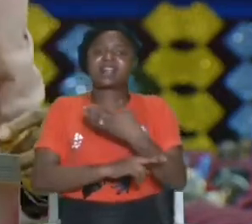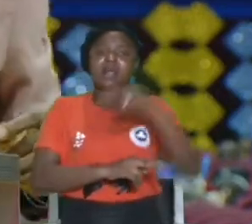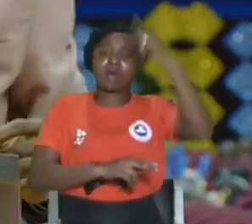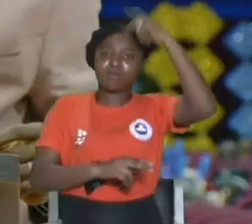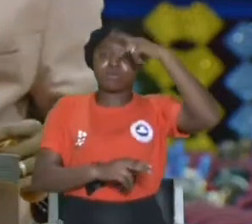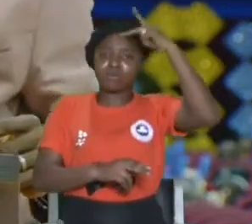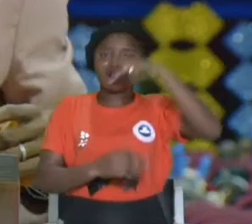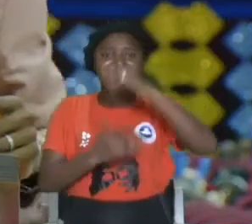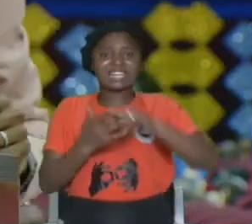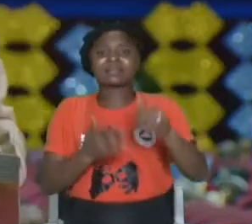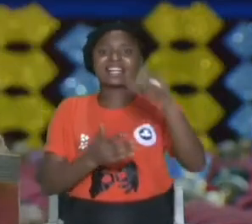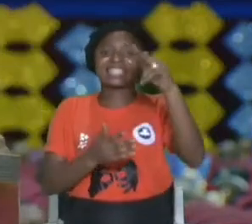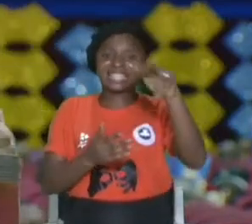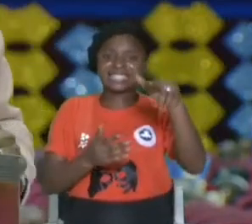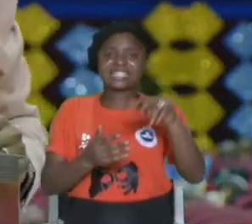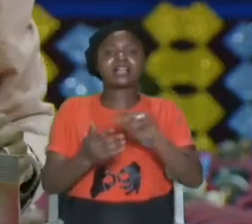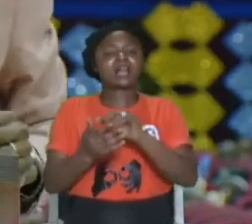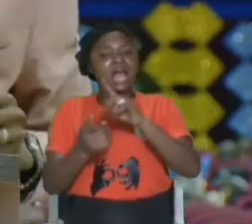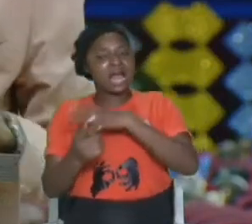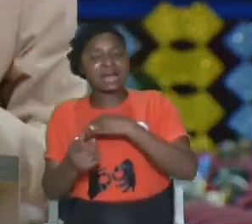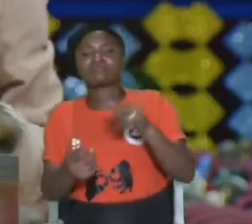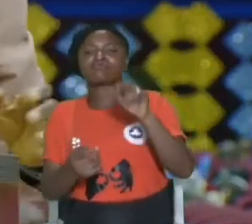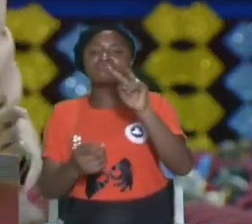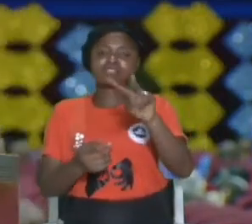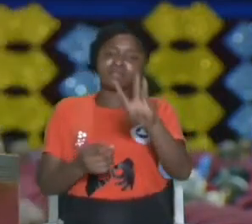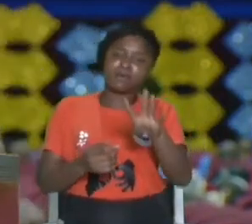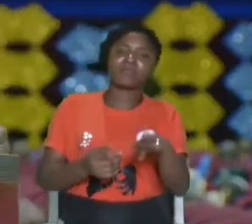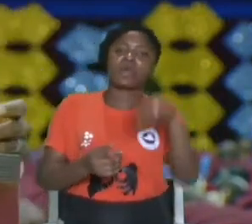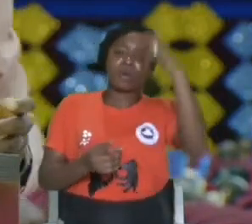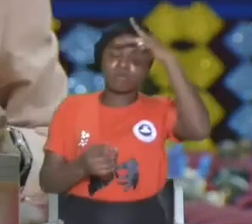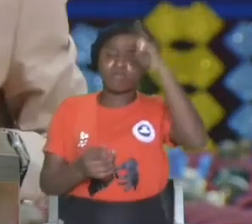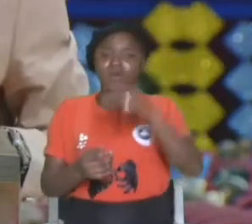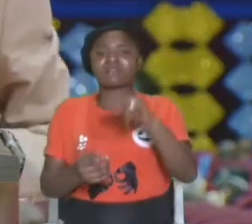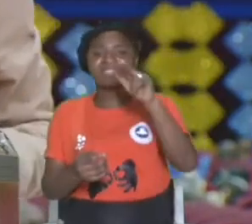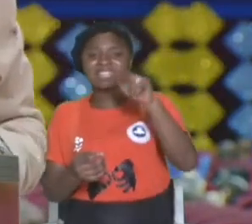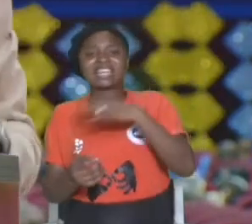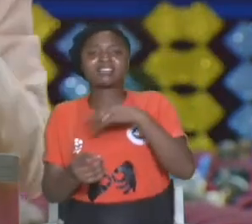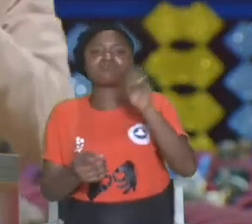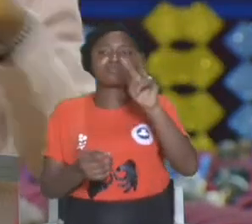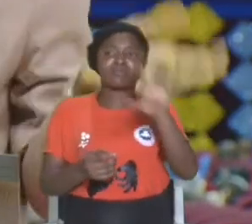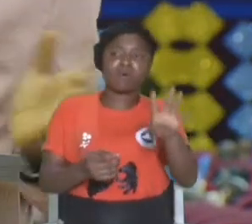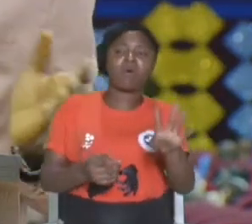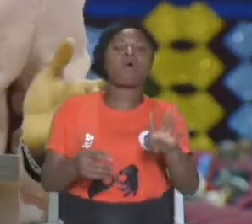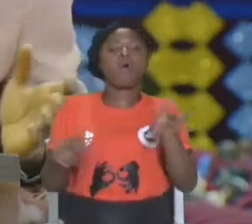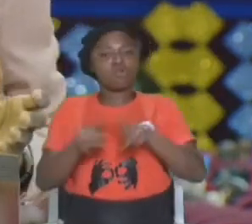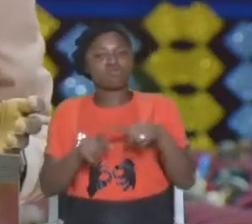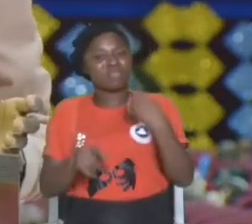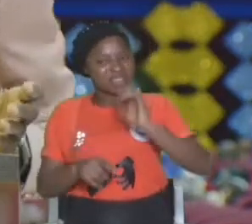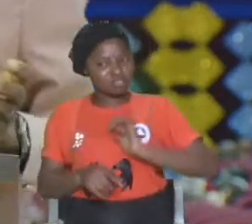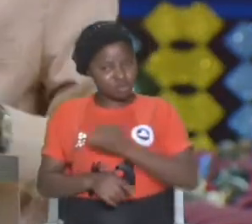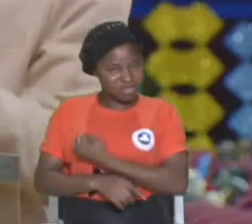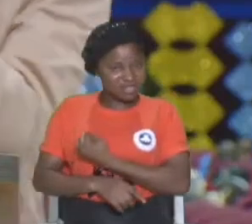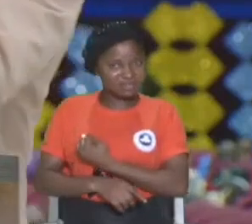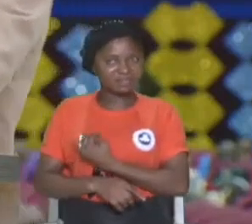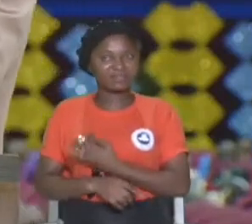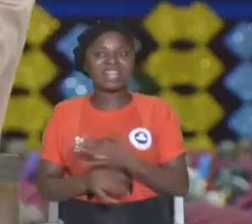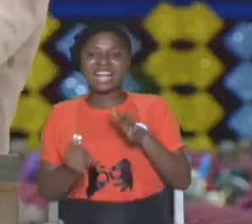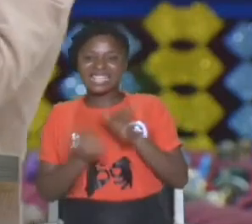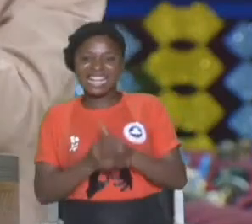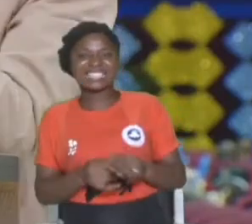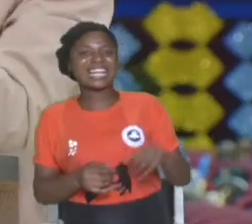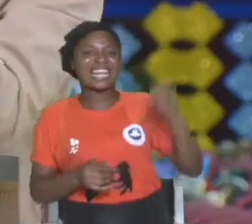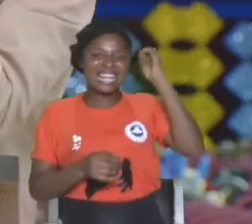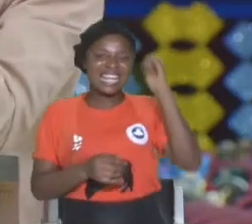Proverbs chapter 13 and verse 24. Proverbs 13 and verse 24 also tells us that he